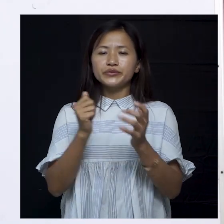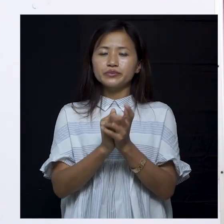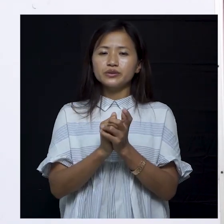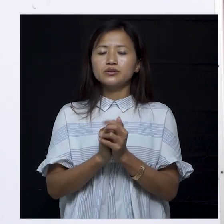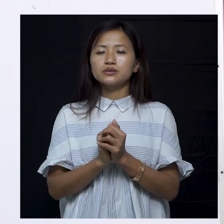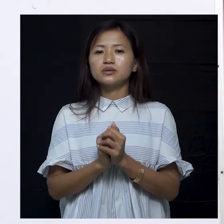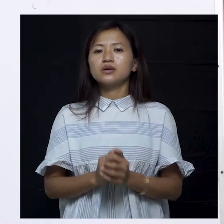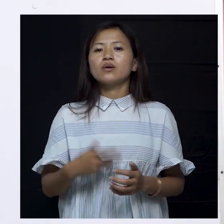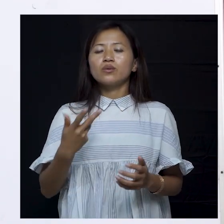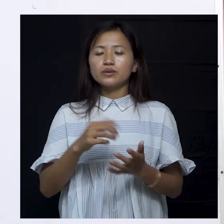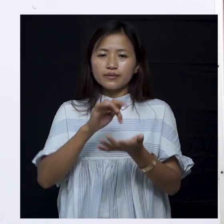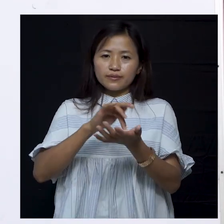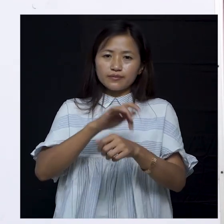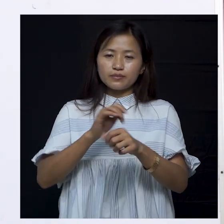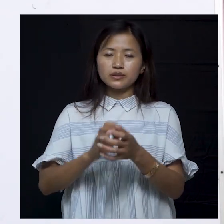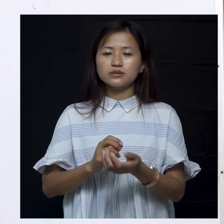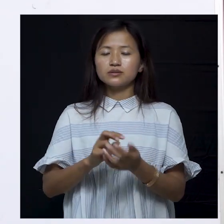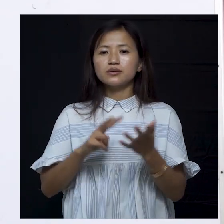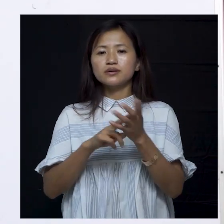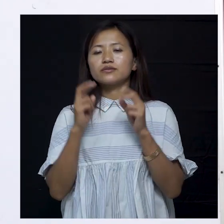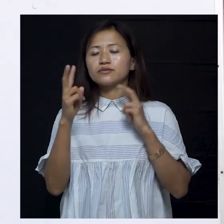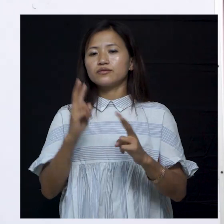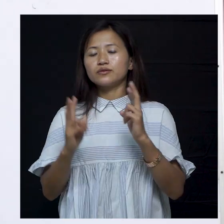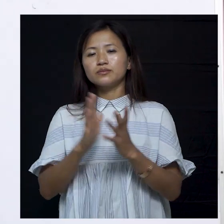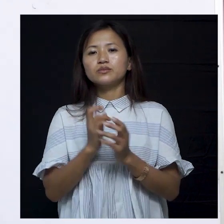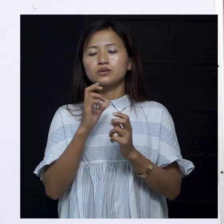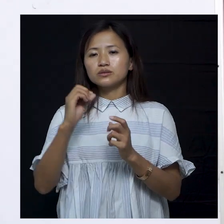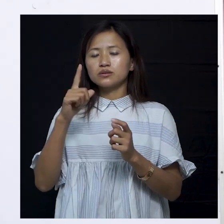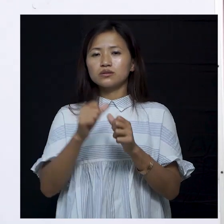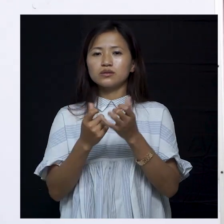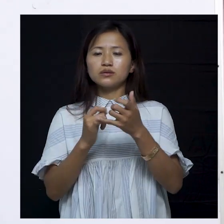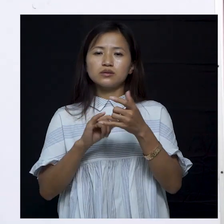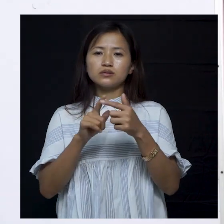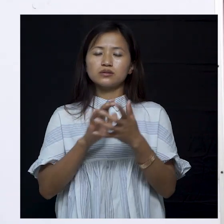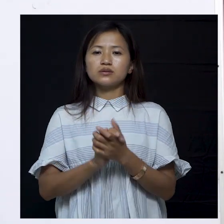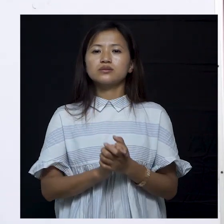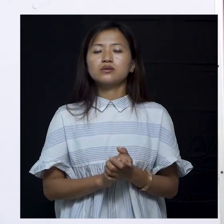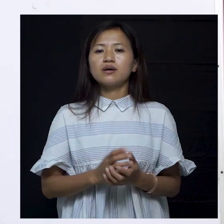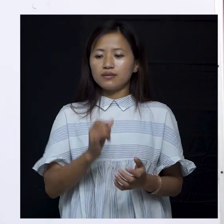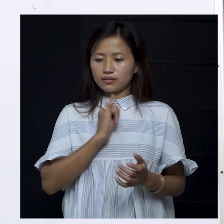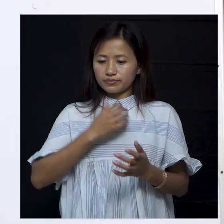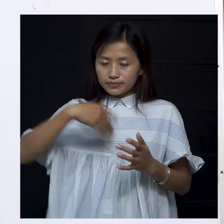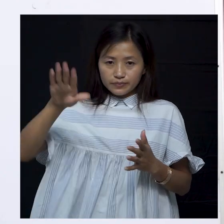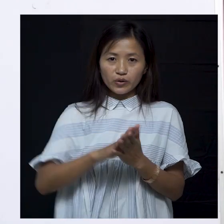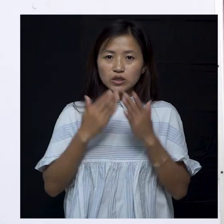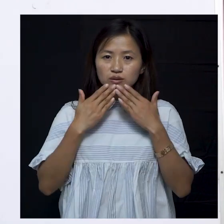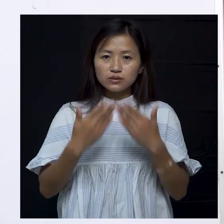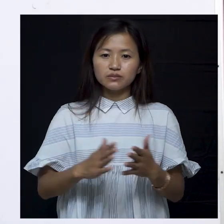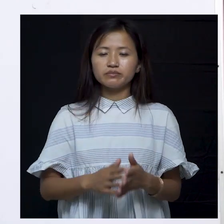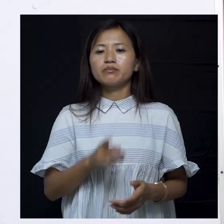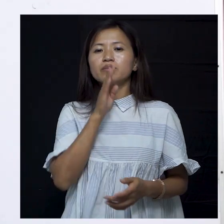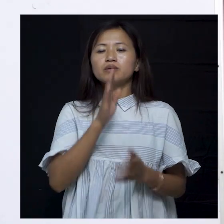the adverb clause of place. Adverb clause of cause will tell you why something happened. I did not go to school because I was